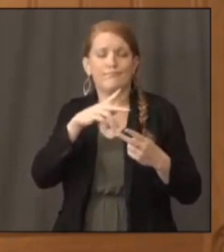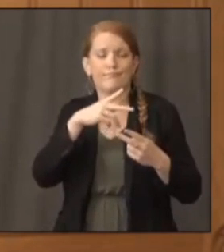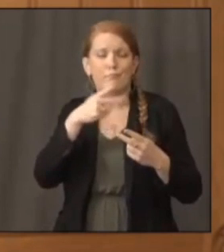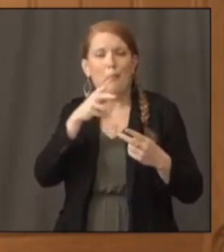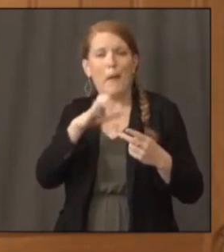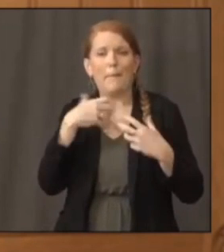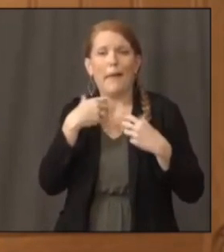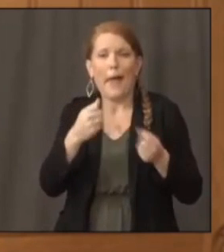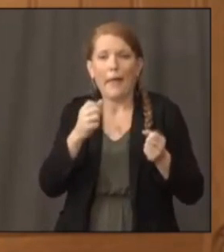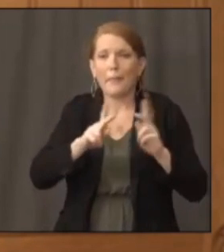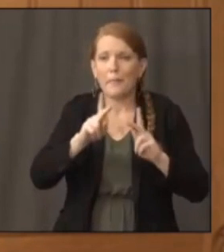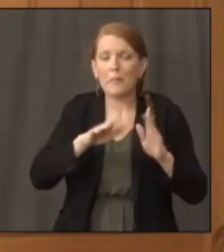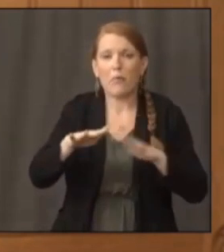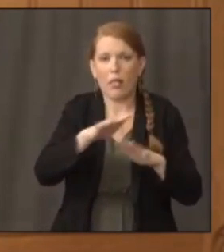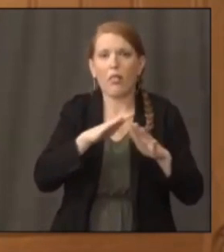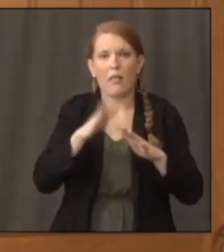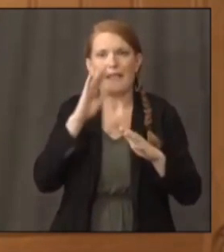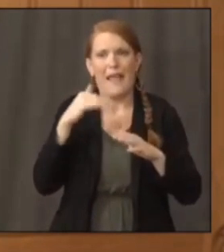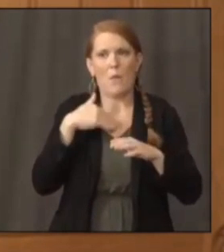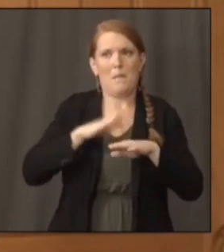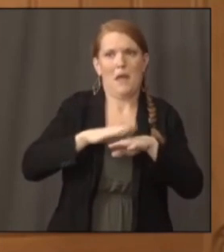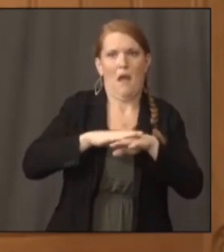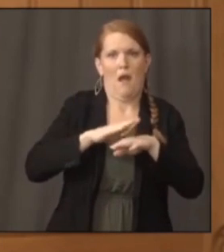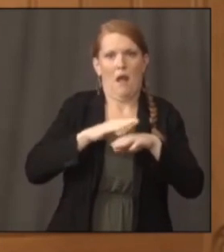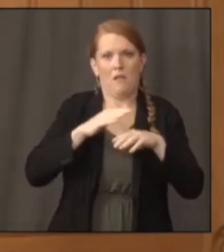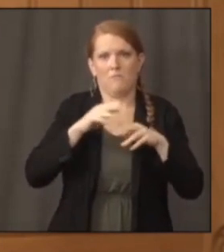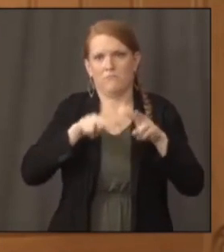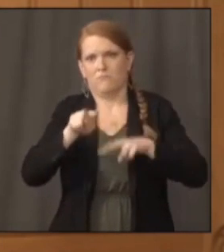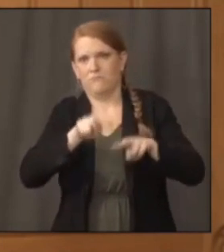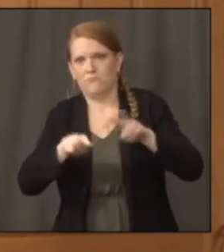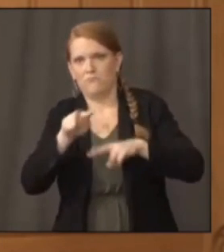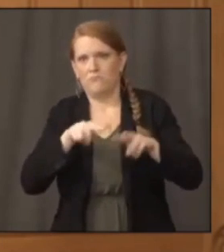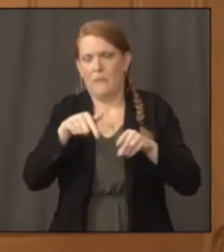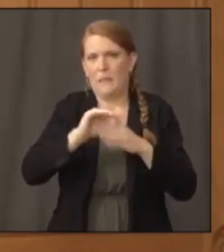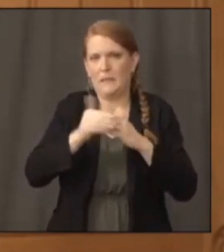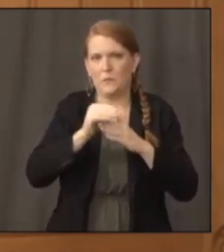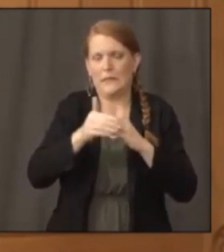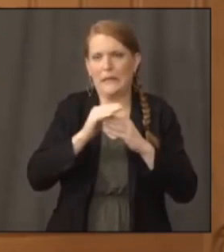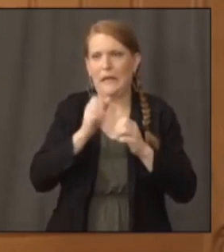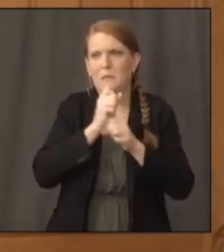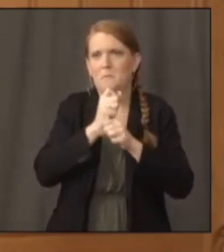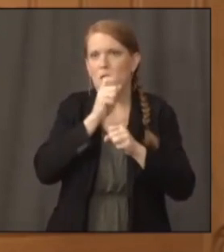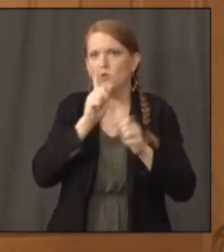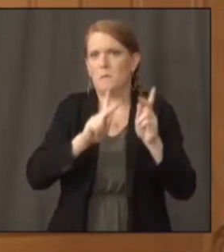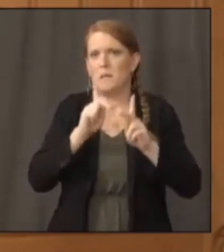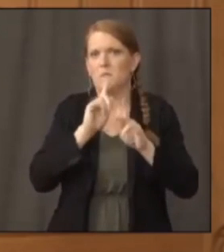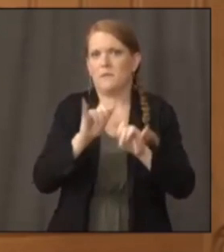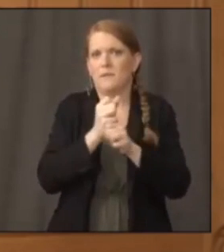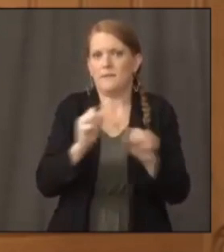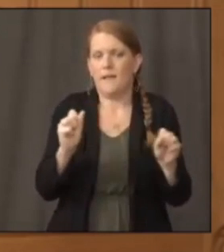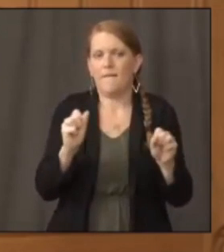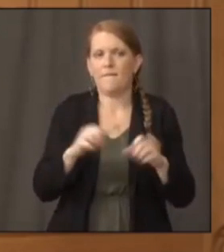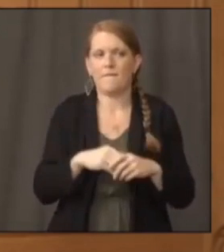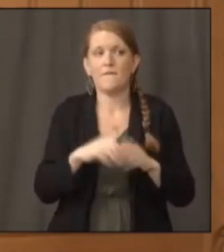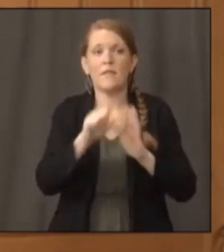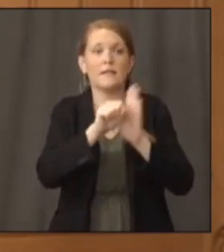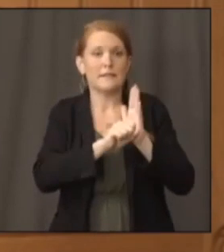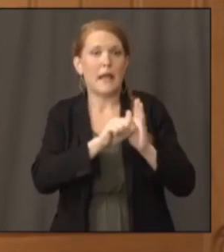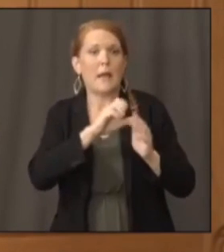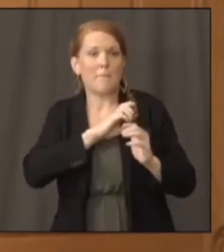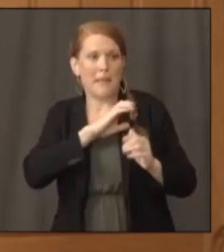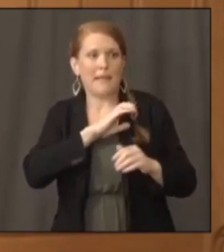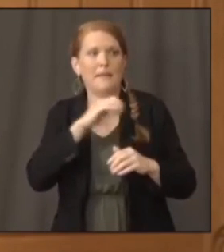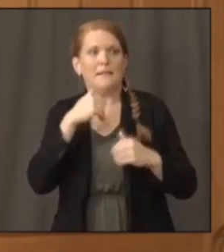with our local communities to make sure everyone stays safe, as the coaches just described. Our state police has additional patrols in